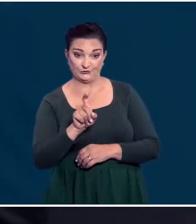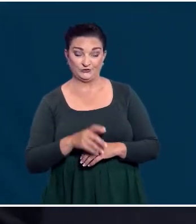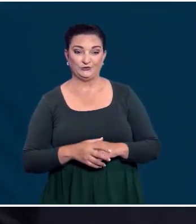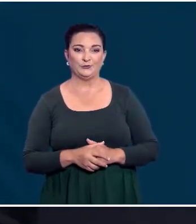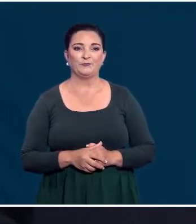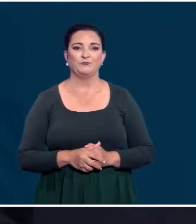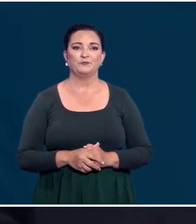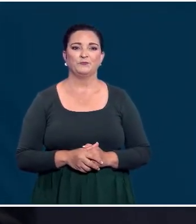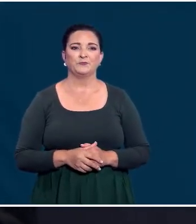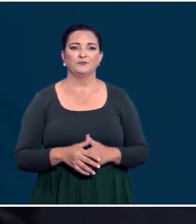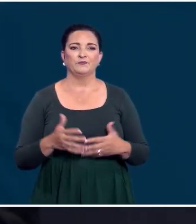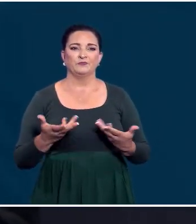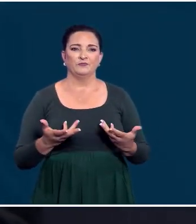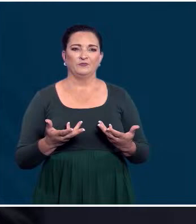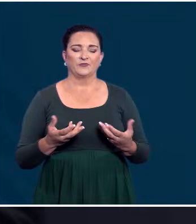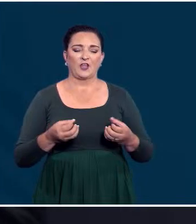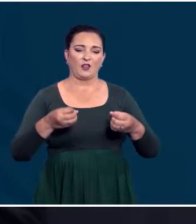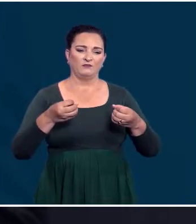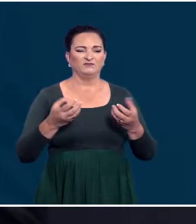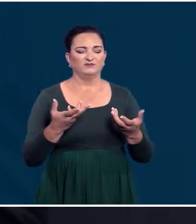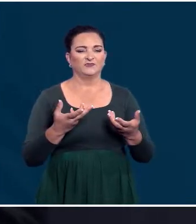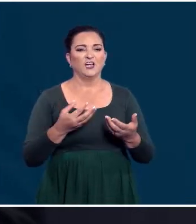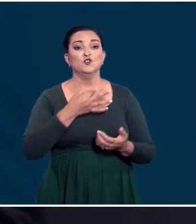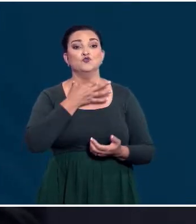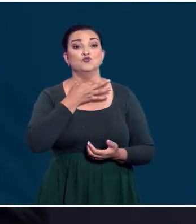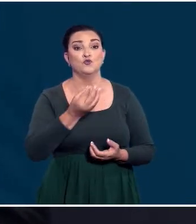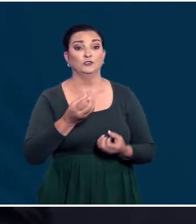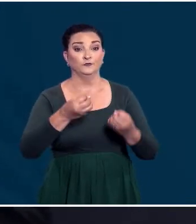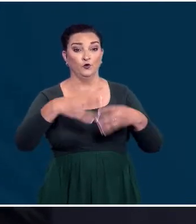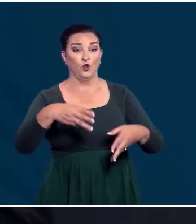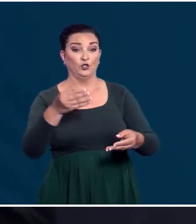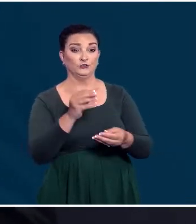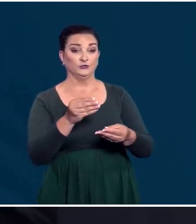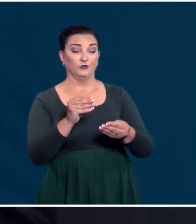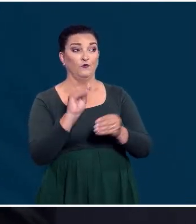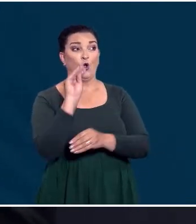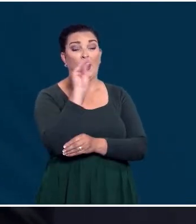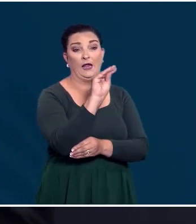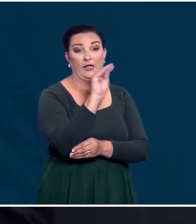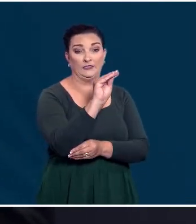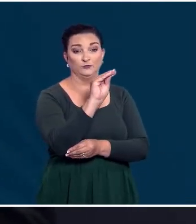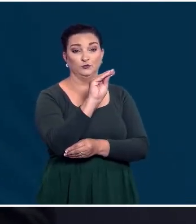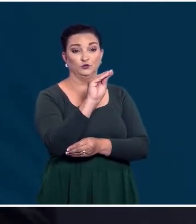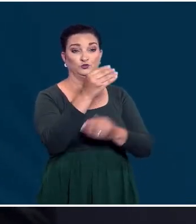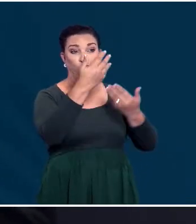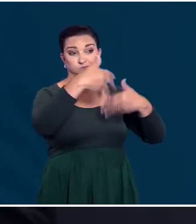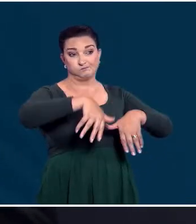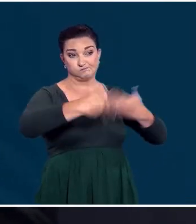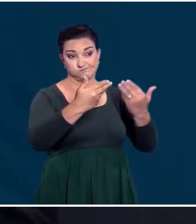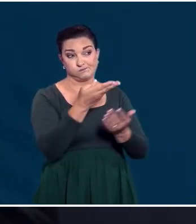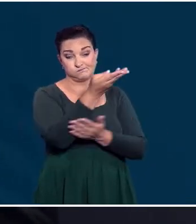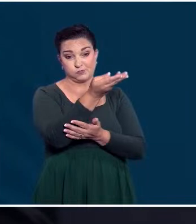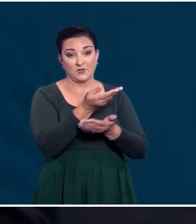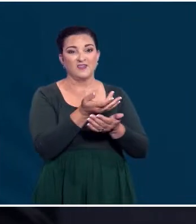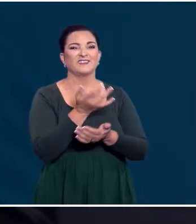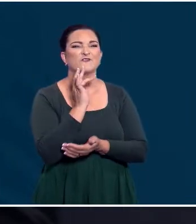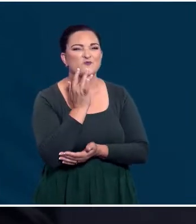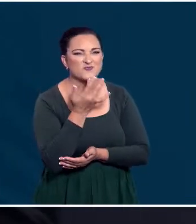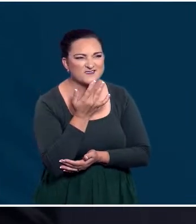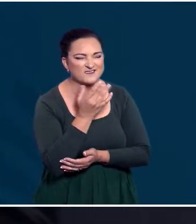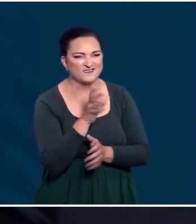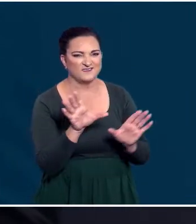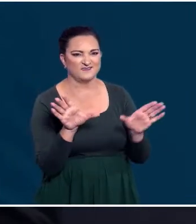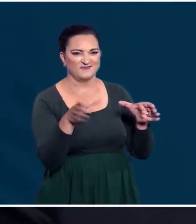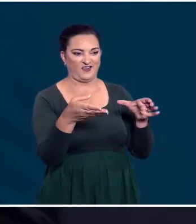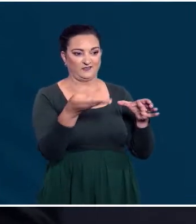risk of the loss of export markets through AGOA, etc., particularly from the steel sector, there is a concern that